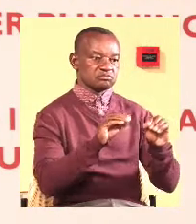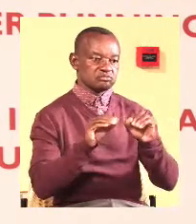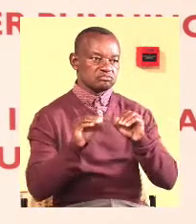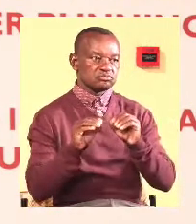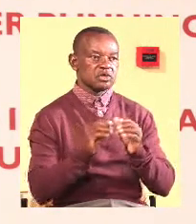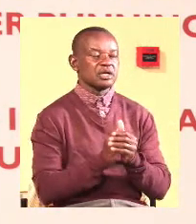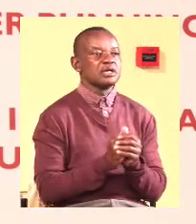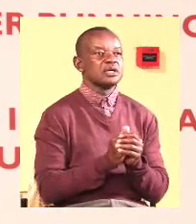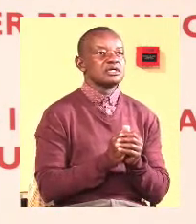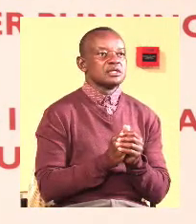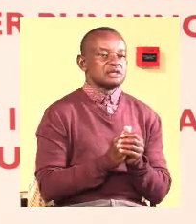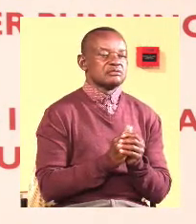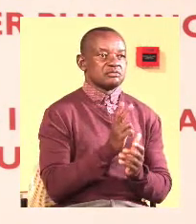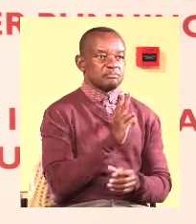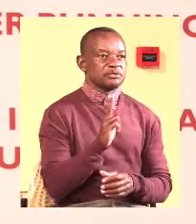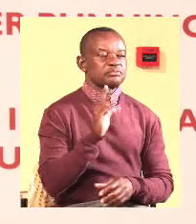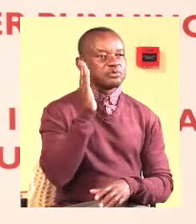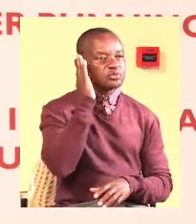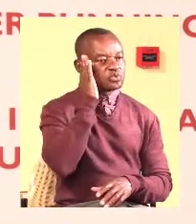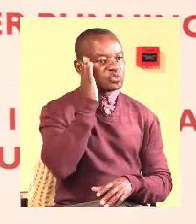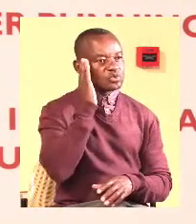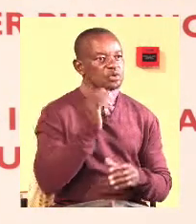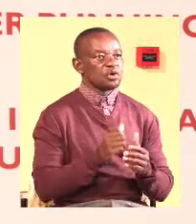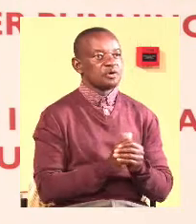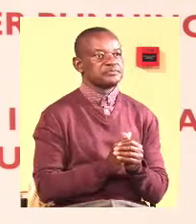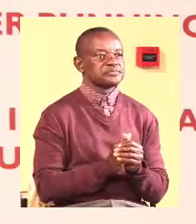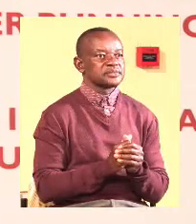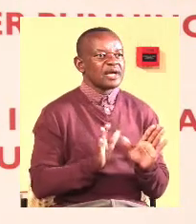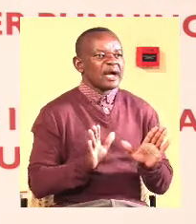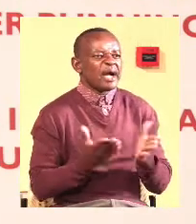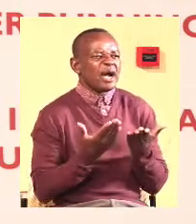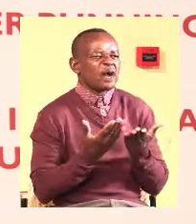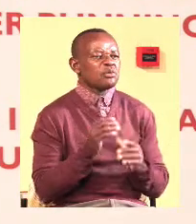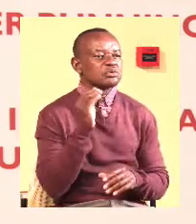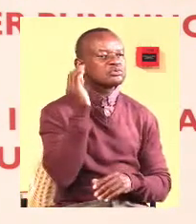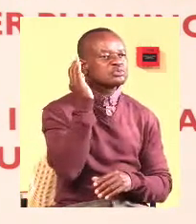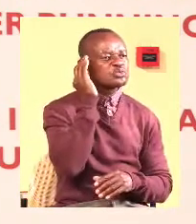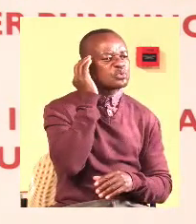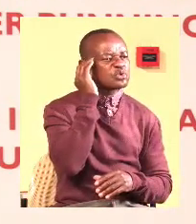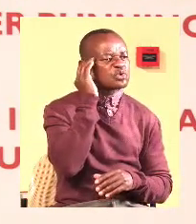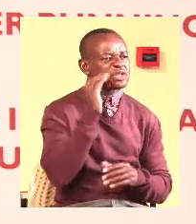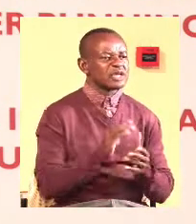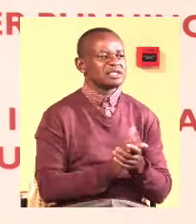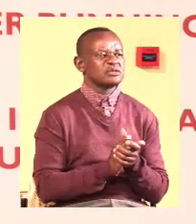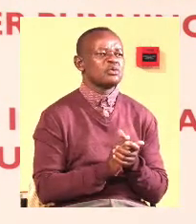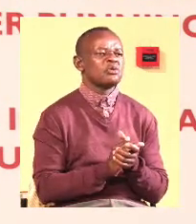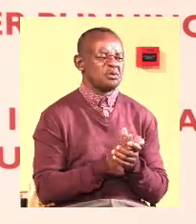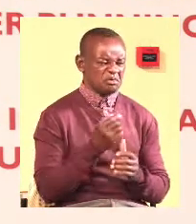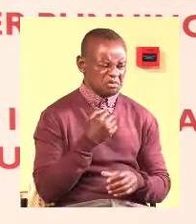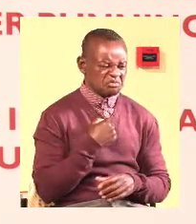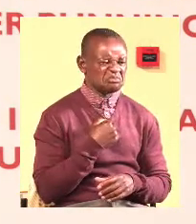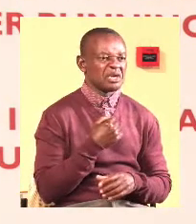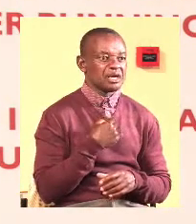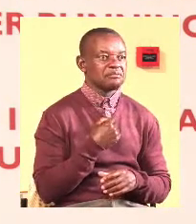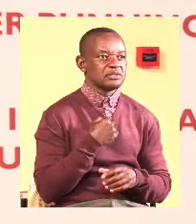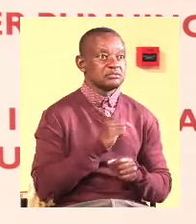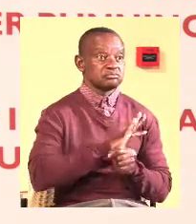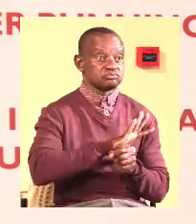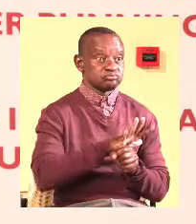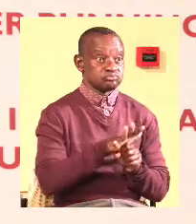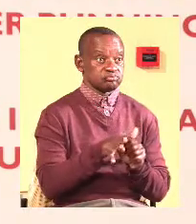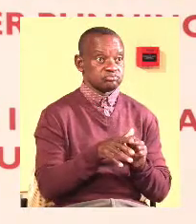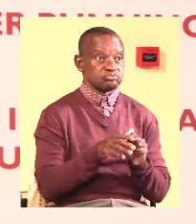symptoms, people are becoming empowered because they are now knowledgeable and they know. So we also communicate,